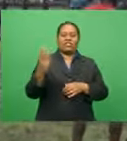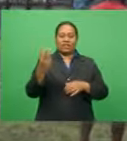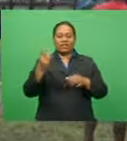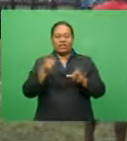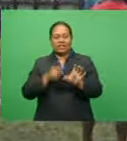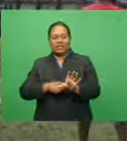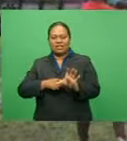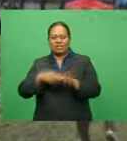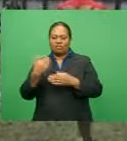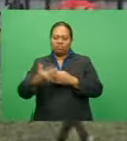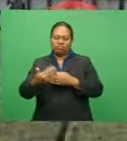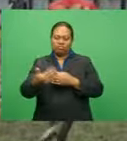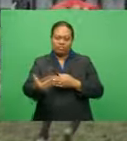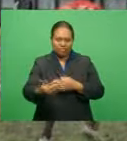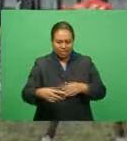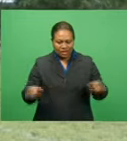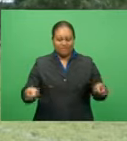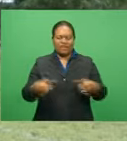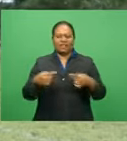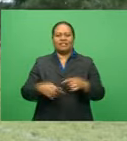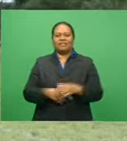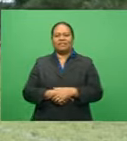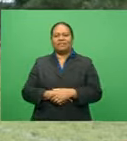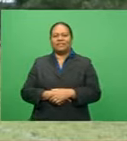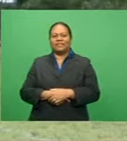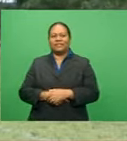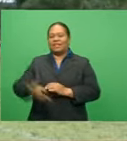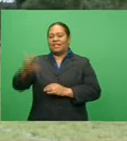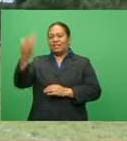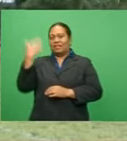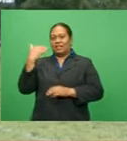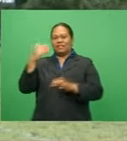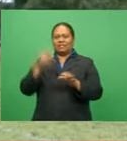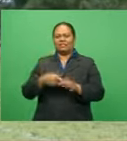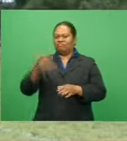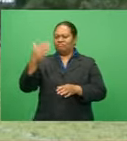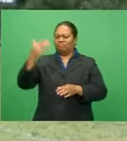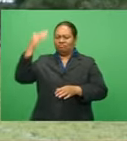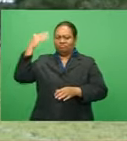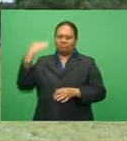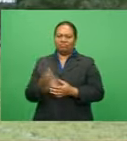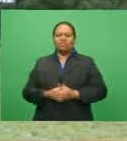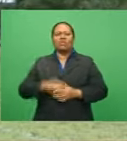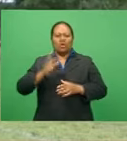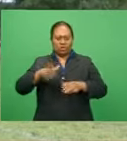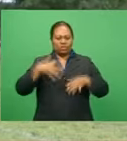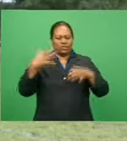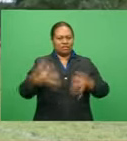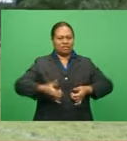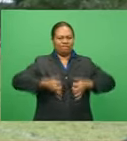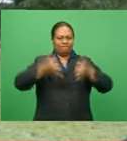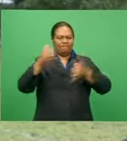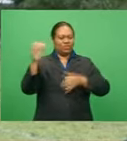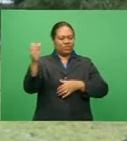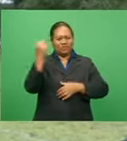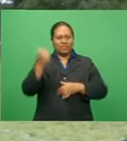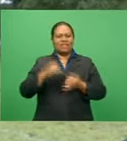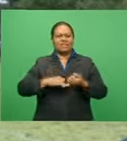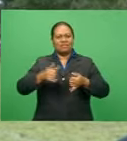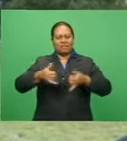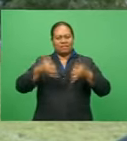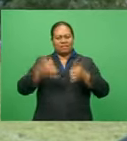the icing on the cake for the stocky hooker. For the past 2 years, Suva has been a holder of Skipper Cup, and I think